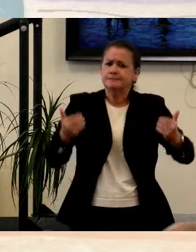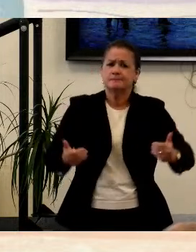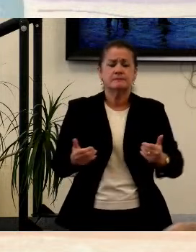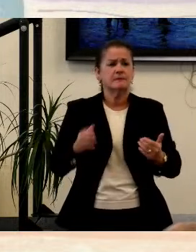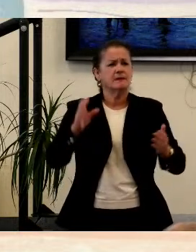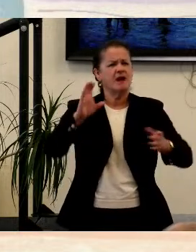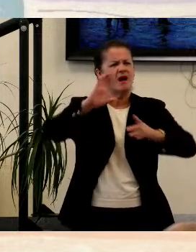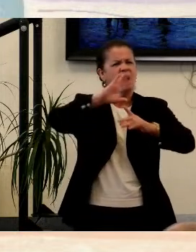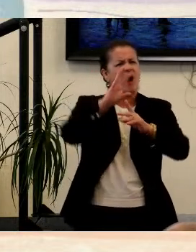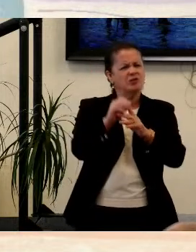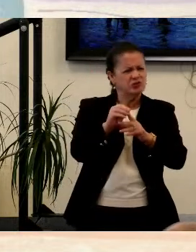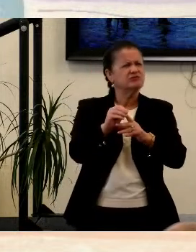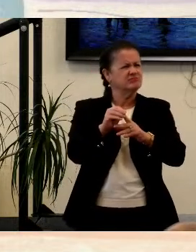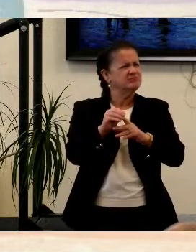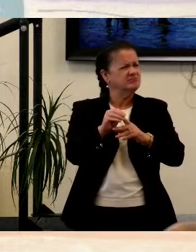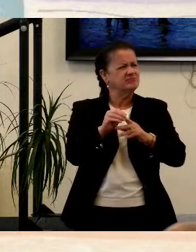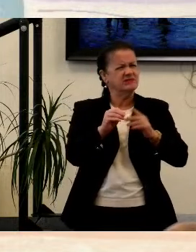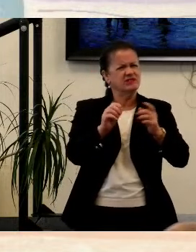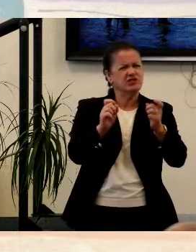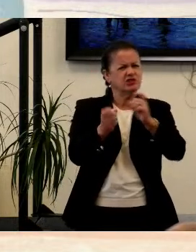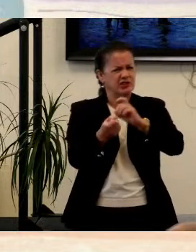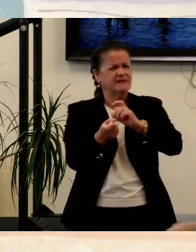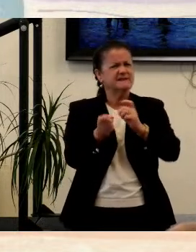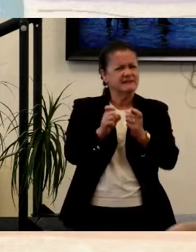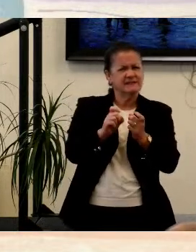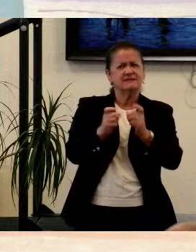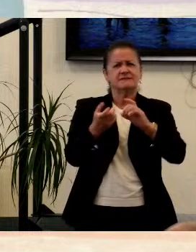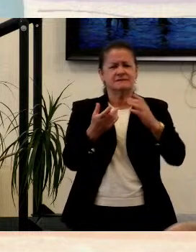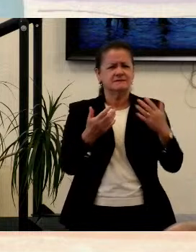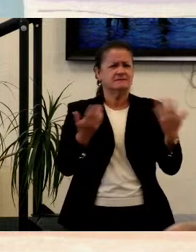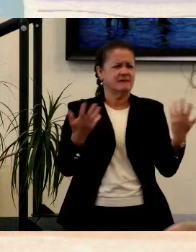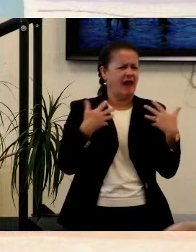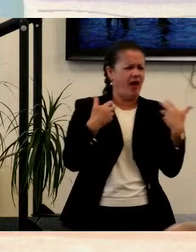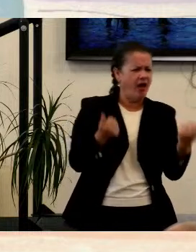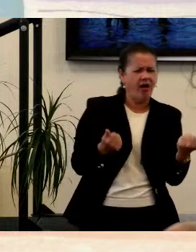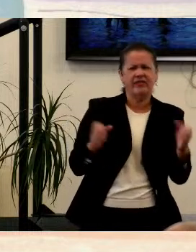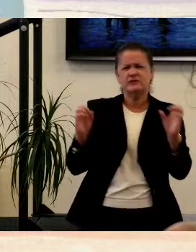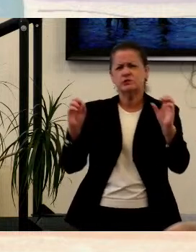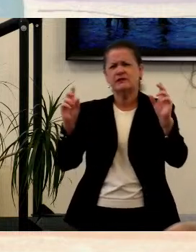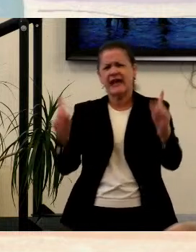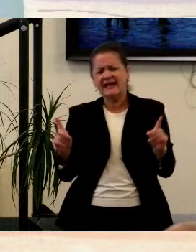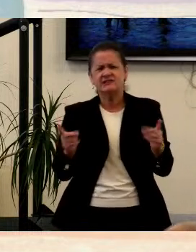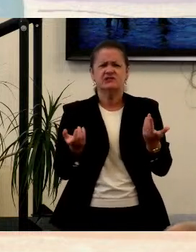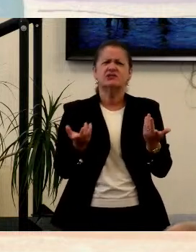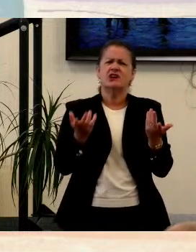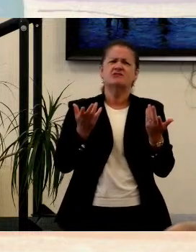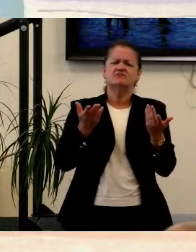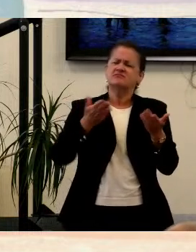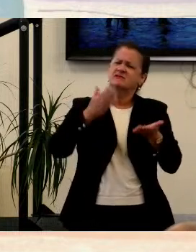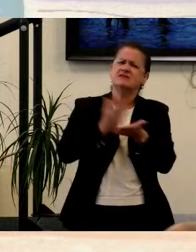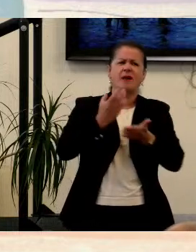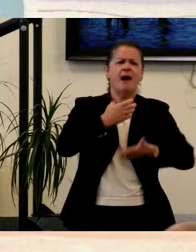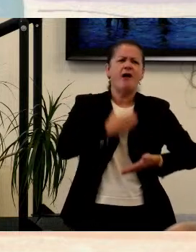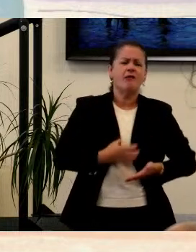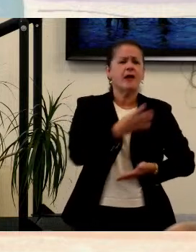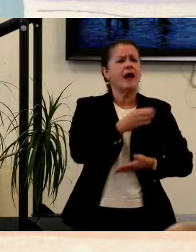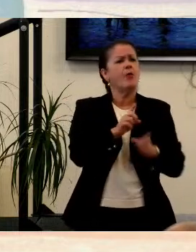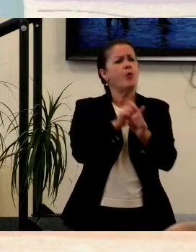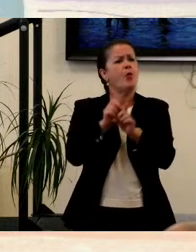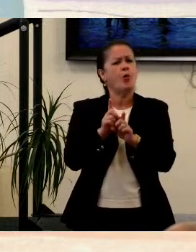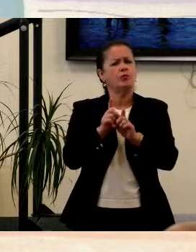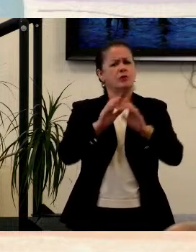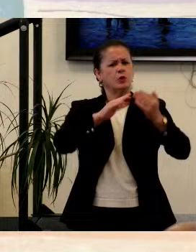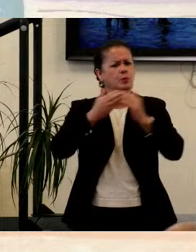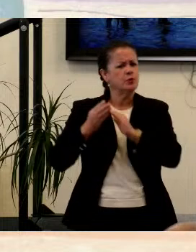shift level stuff in areas like youth mental health, early education, eradicating hunger, and building communities of hope